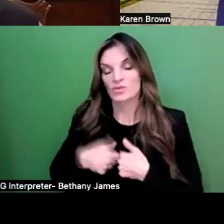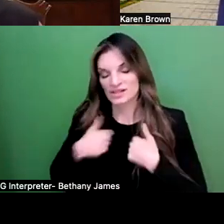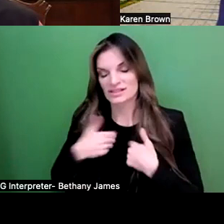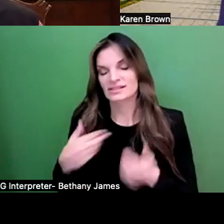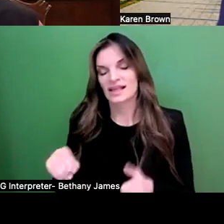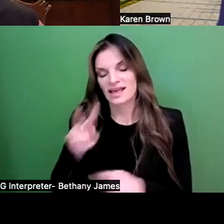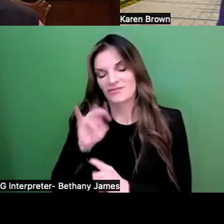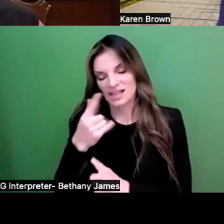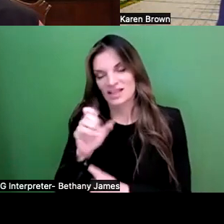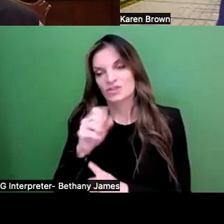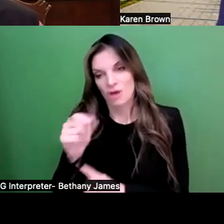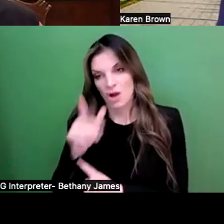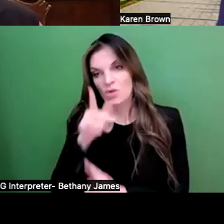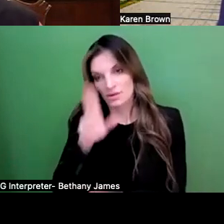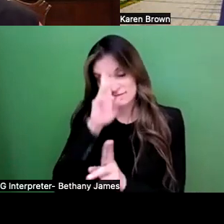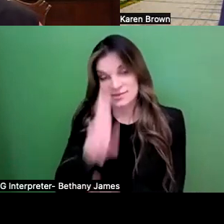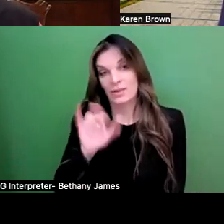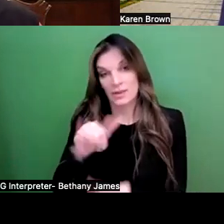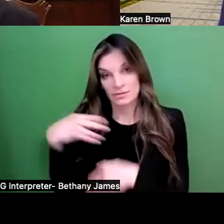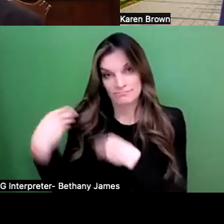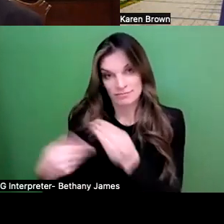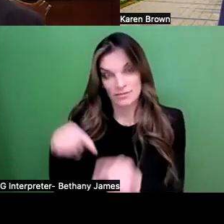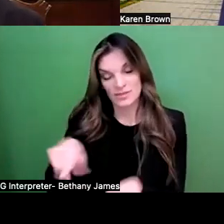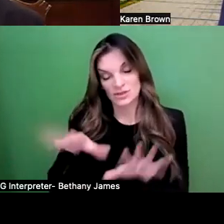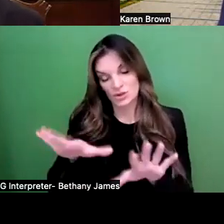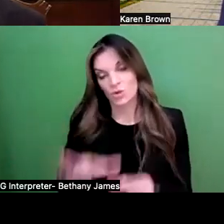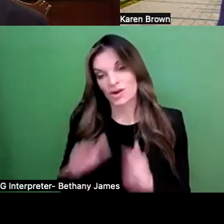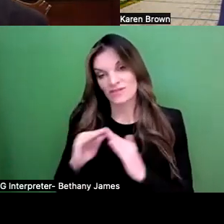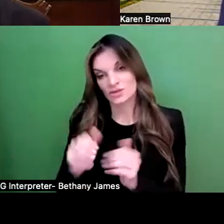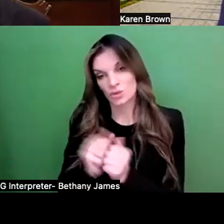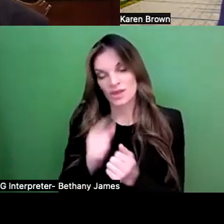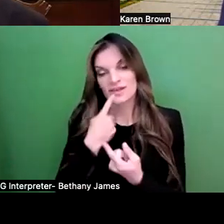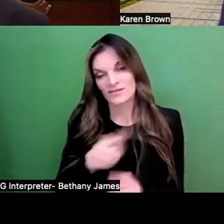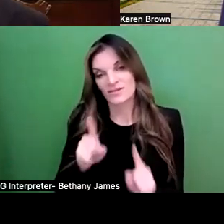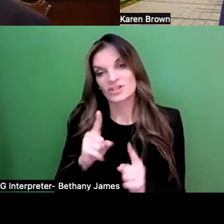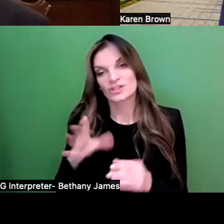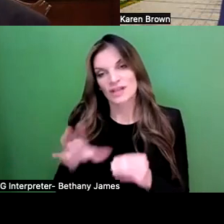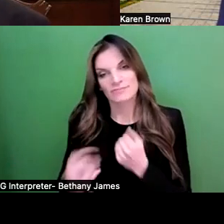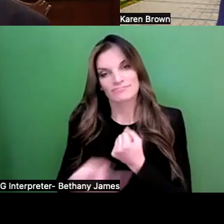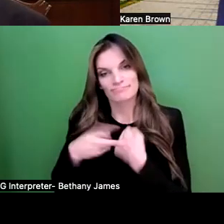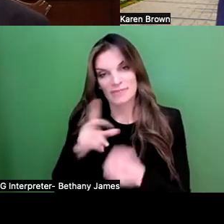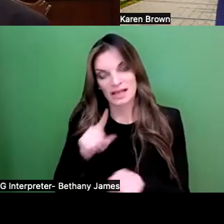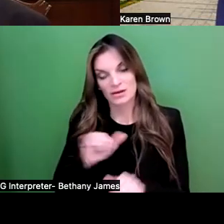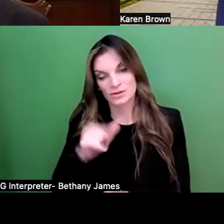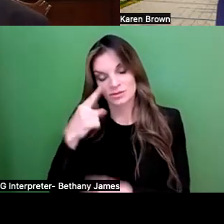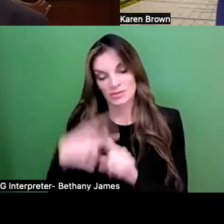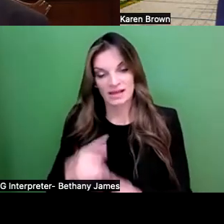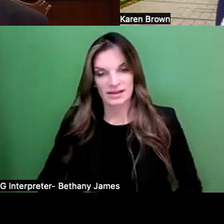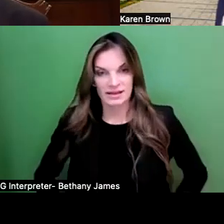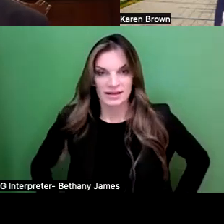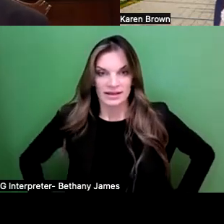honor the progressive spirit and the traditions of this great village with efficacy, resilience, and optimism. Okay, that's